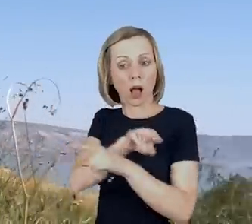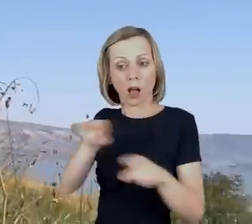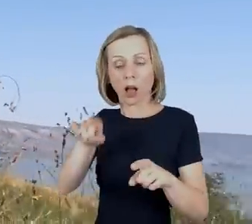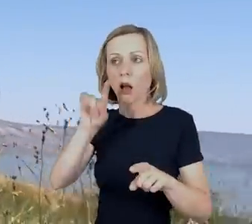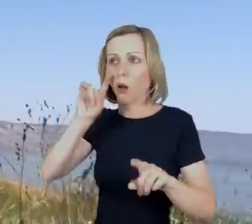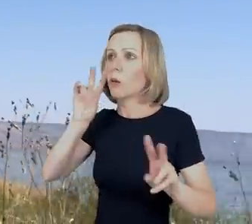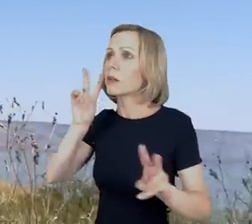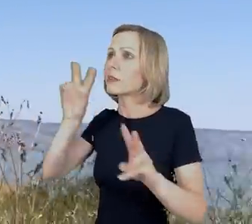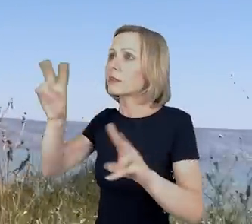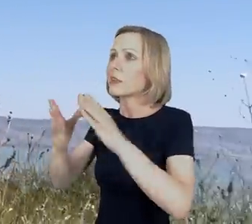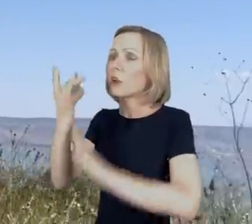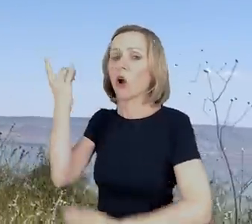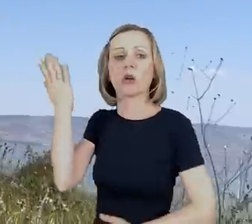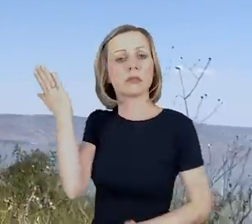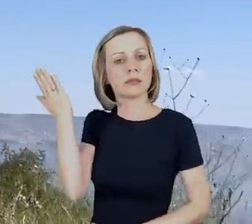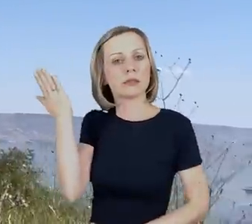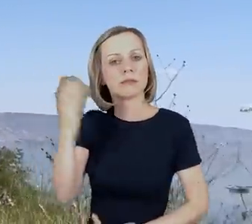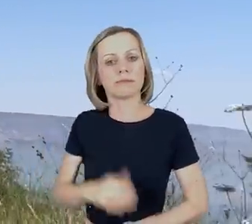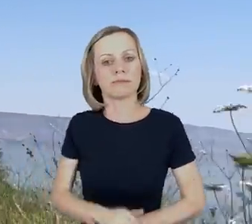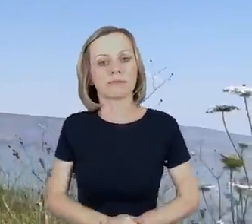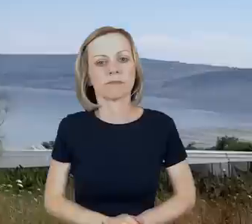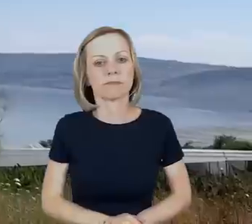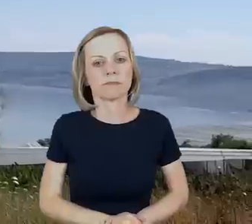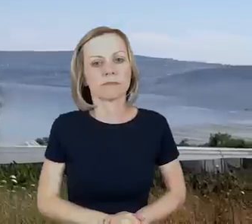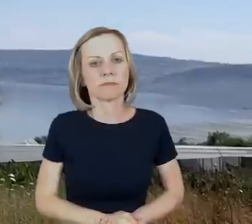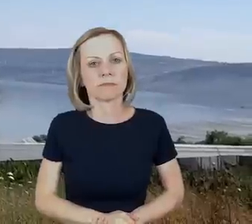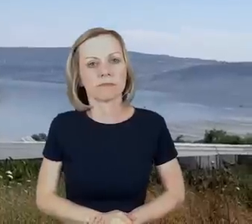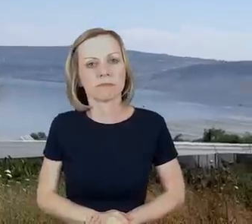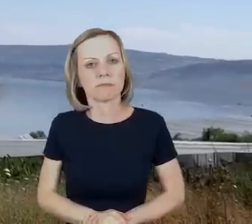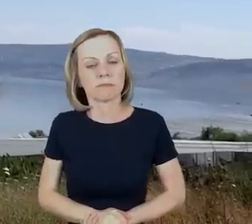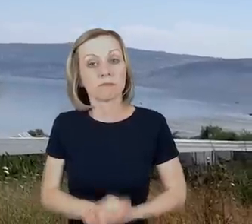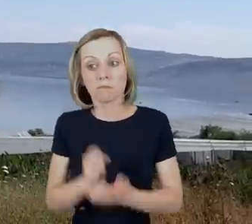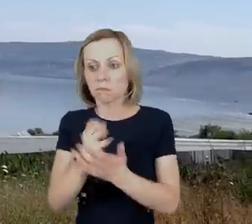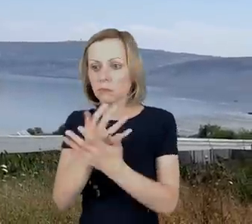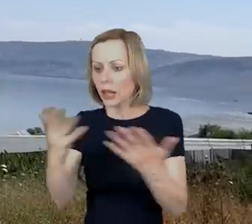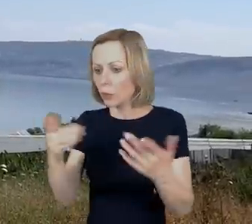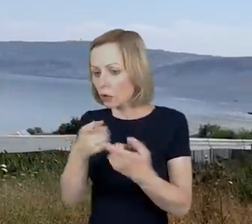for they shall see God.